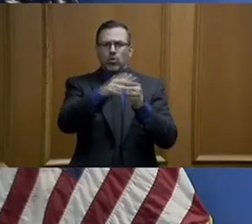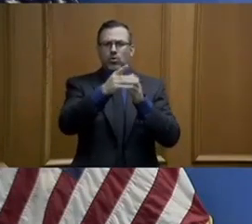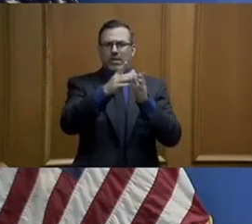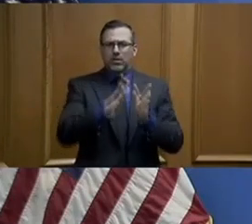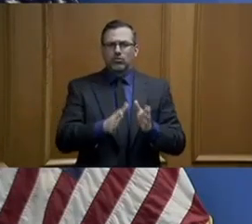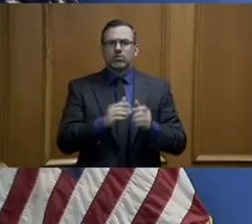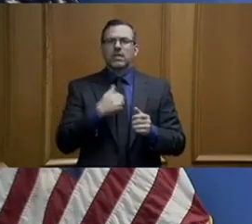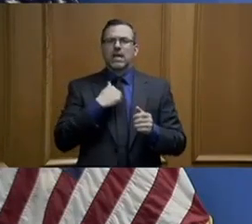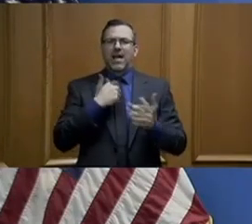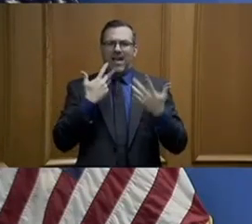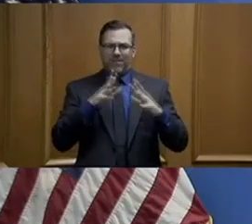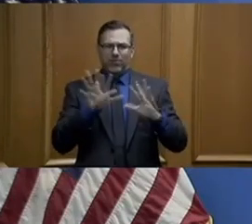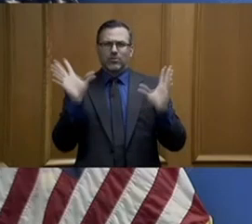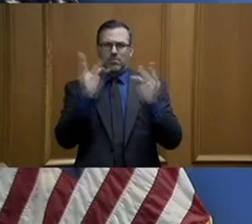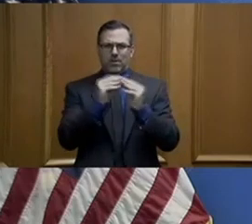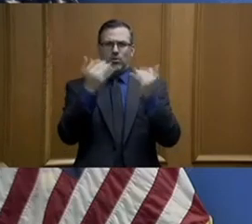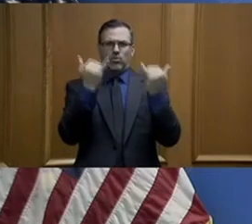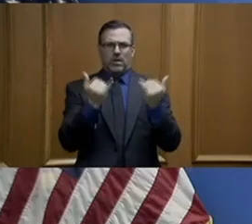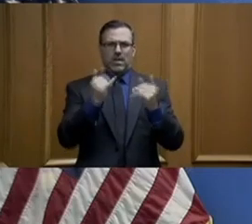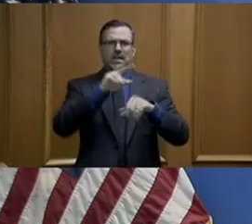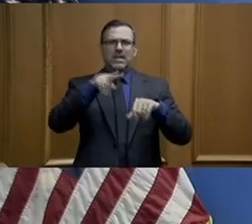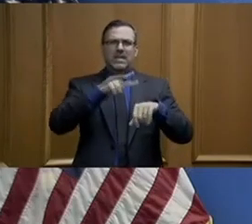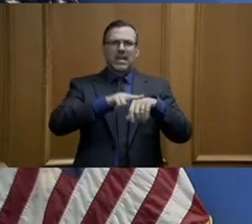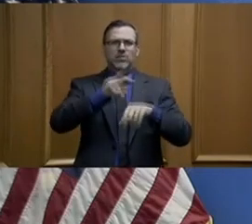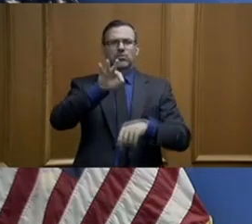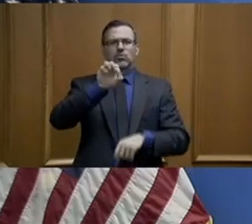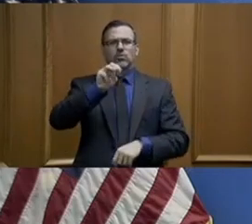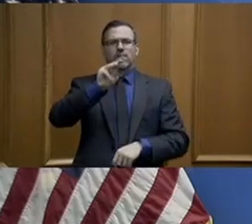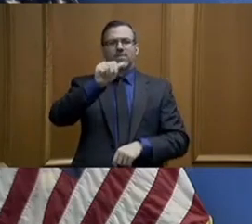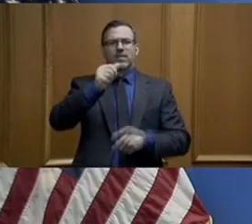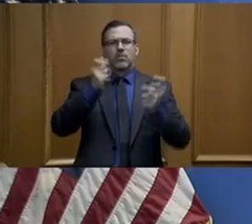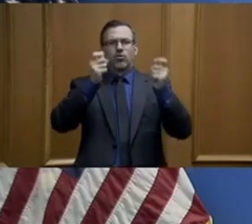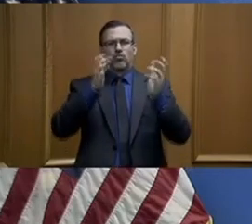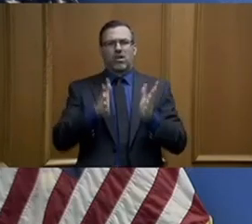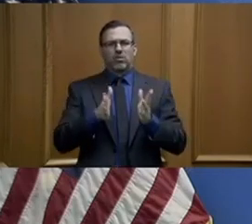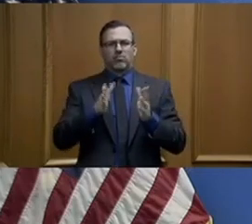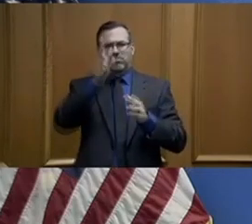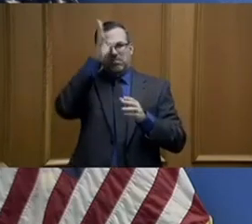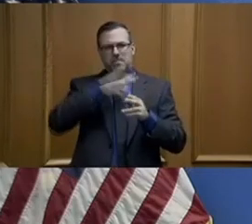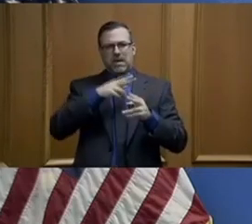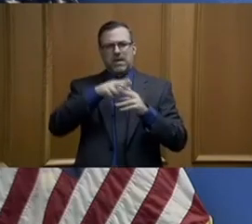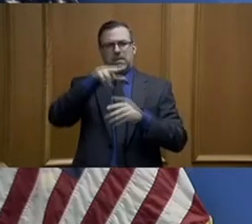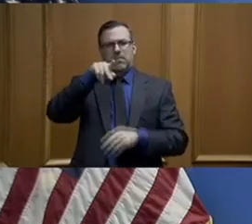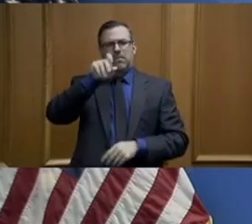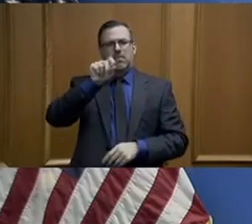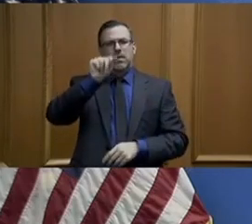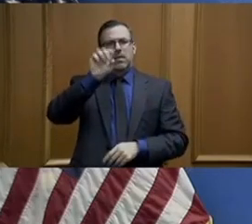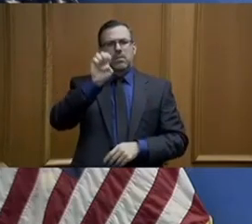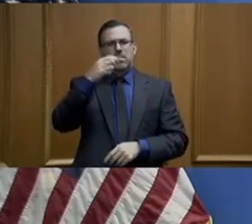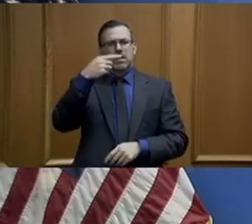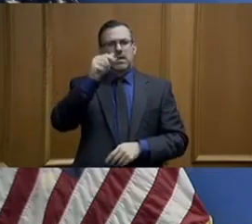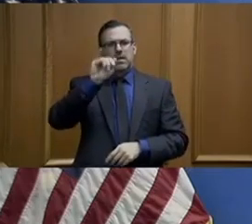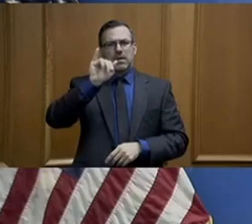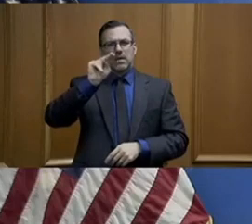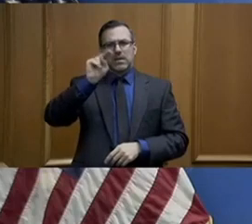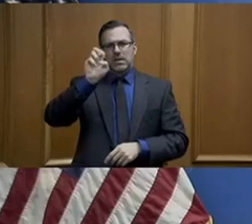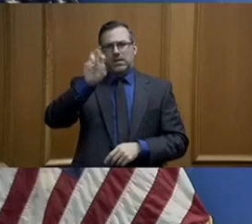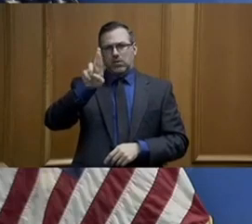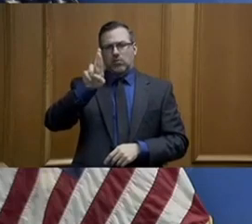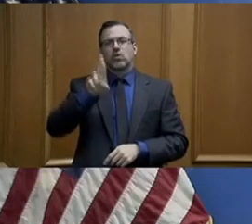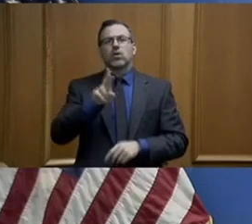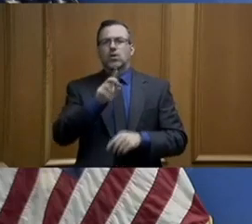with the National FEMA Director, Pete Gaynor, to ensure that the areas get the support that they